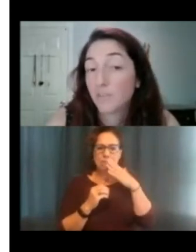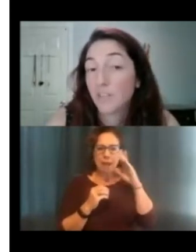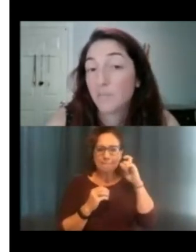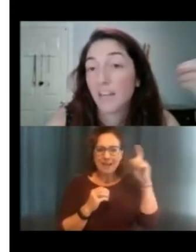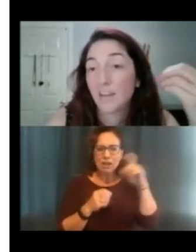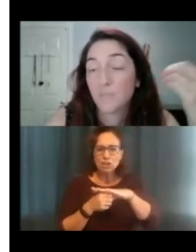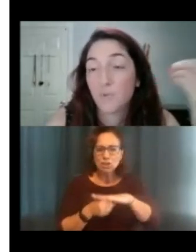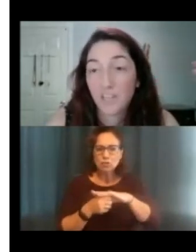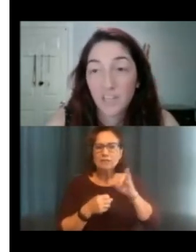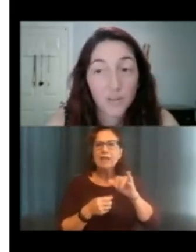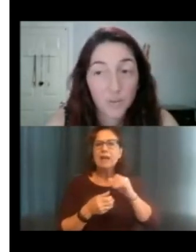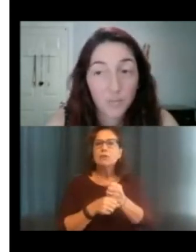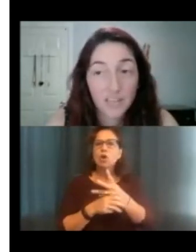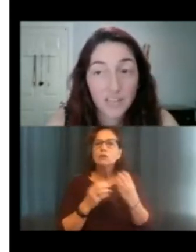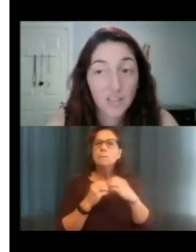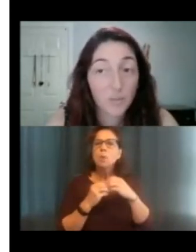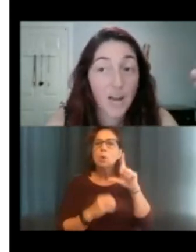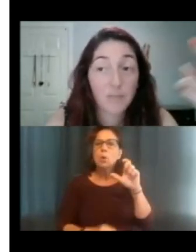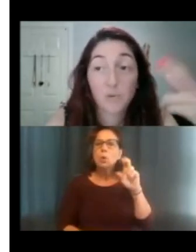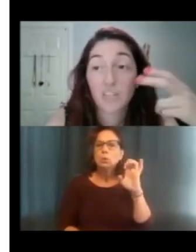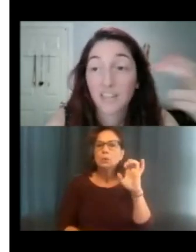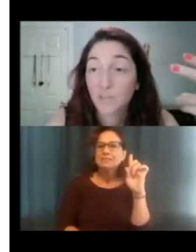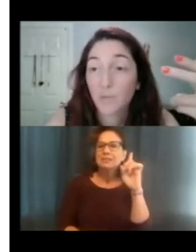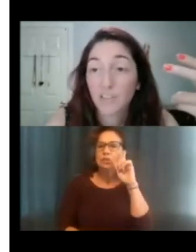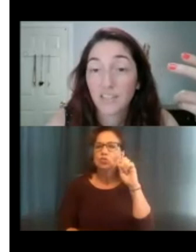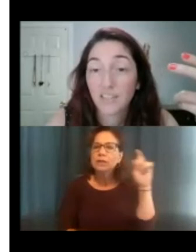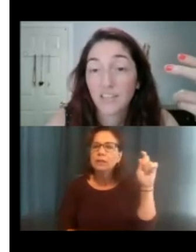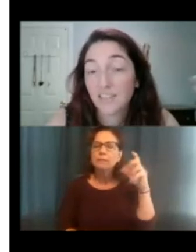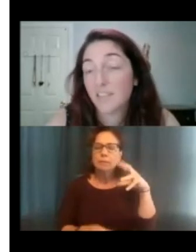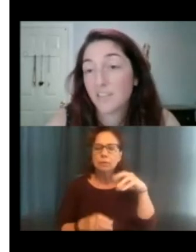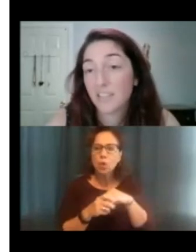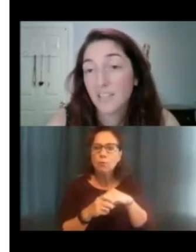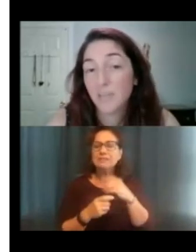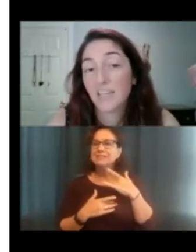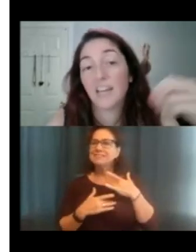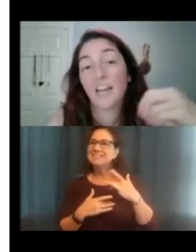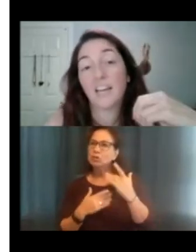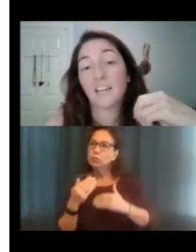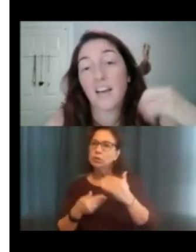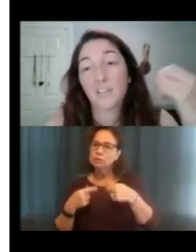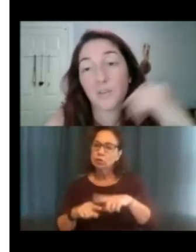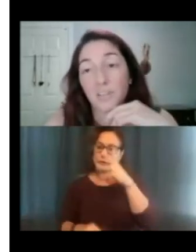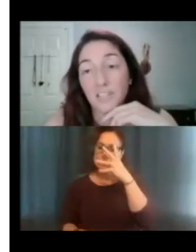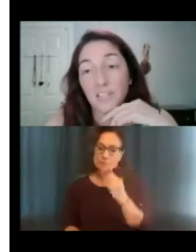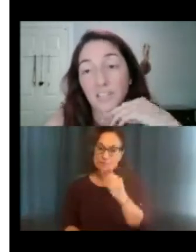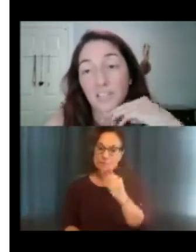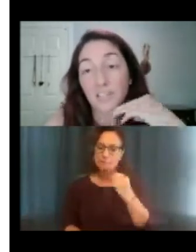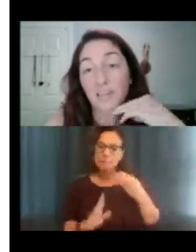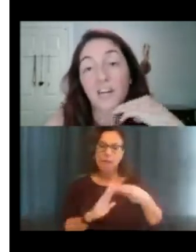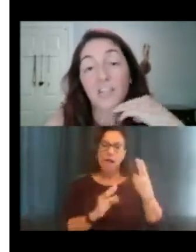more lucid dreams and more cue incorporation, so perhaps more sensory processing during sleep, and higher